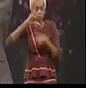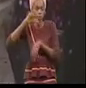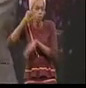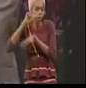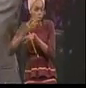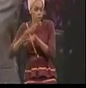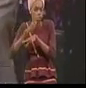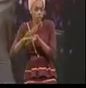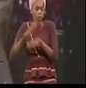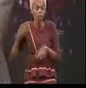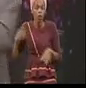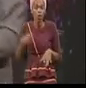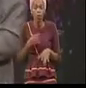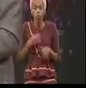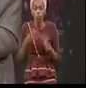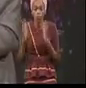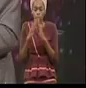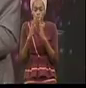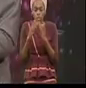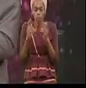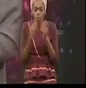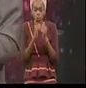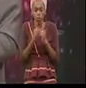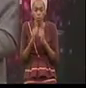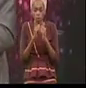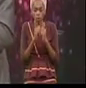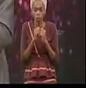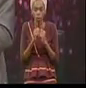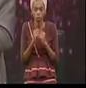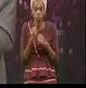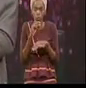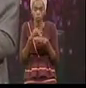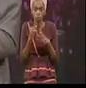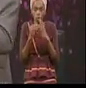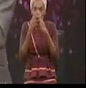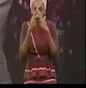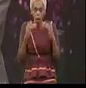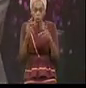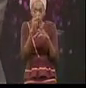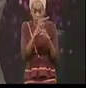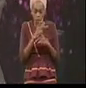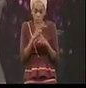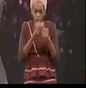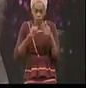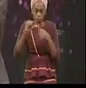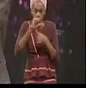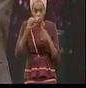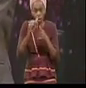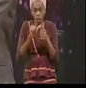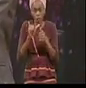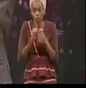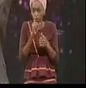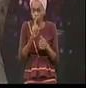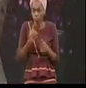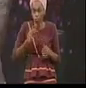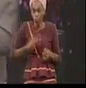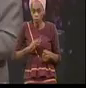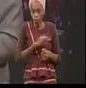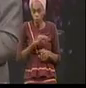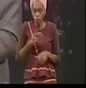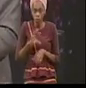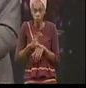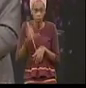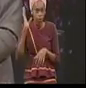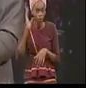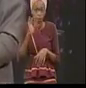in smaller units that we call house caring fellowship. Every true member of the church is expected to be a